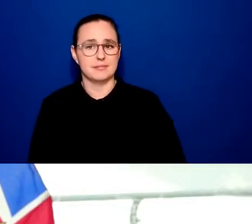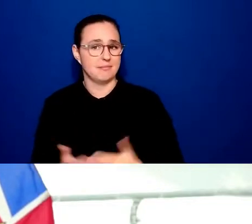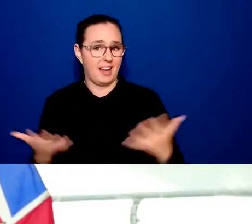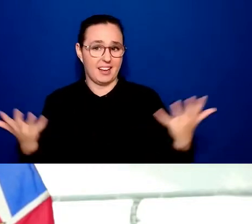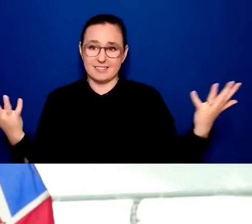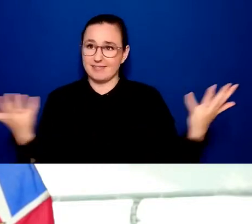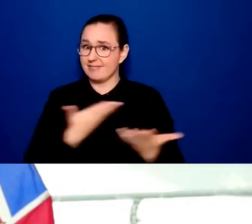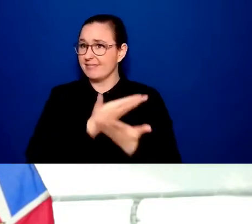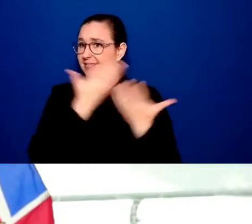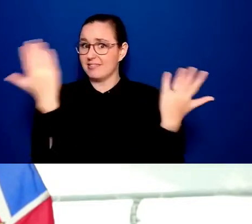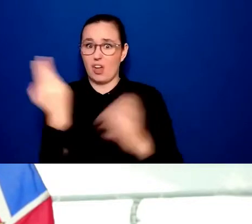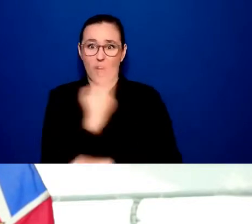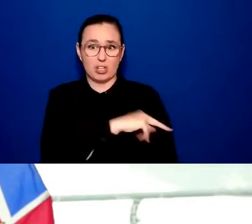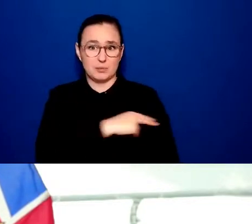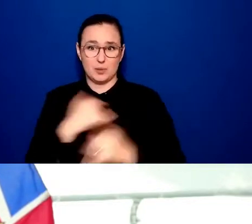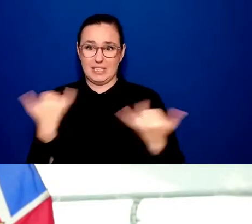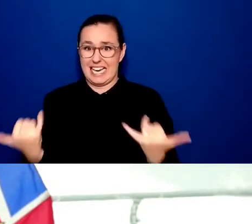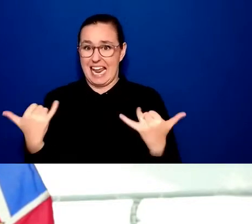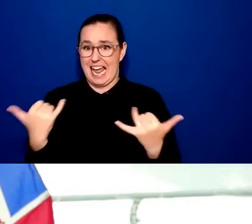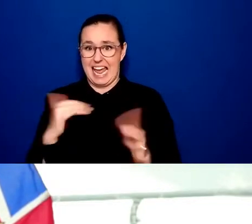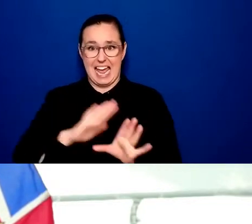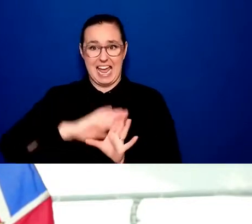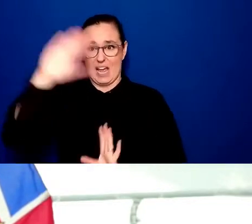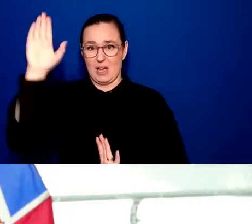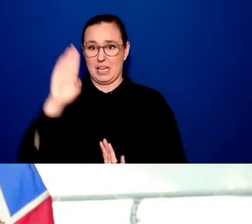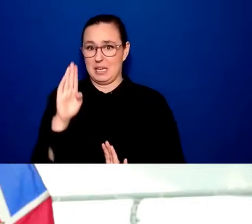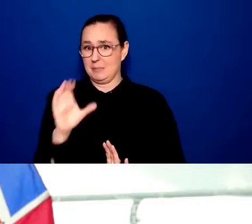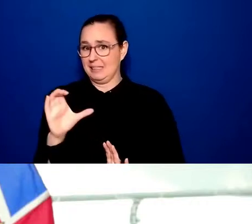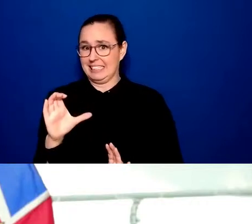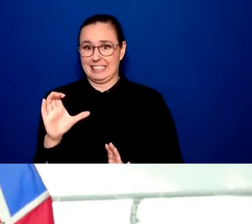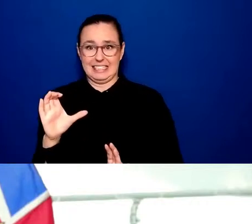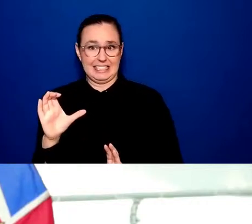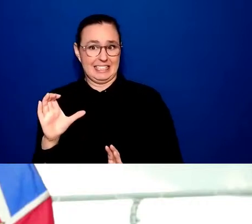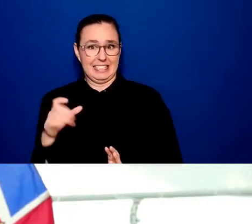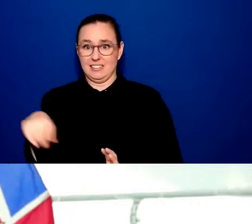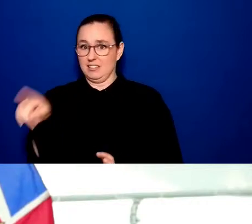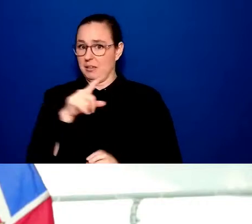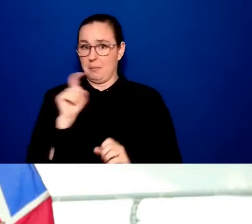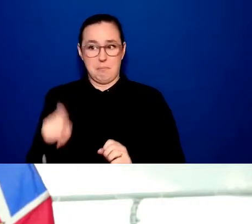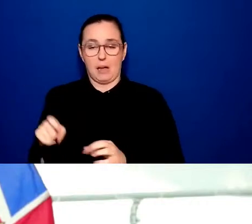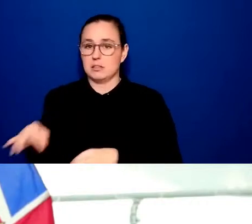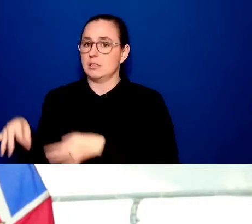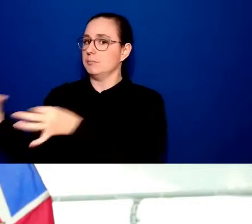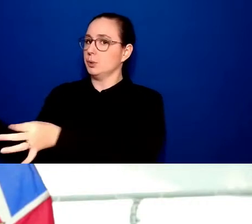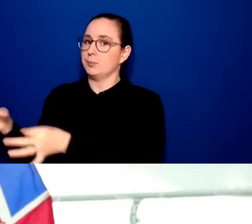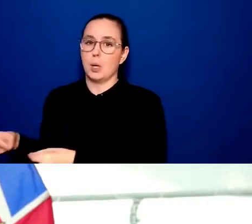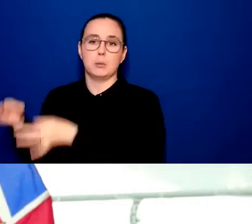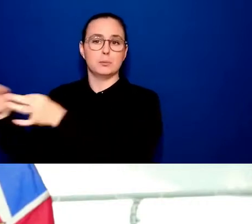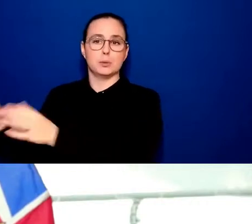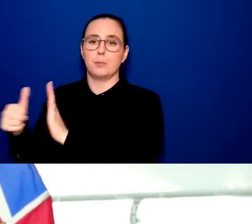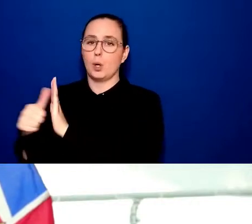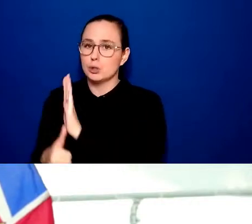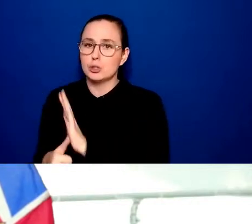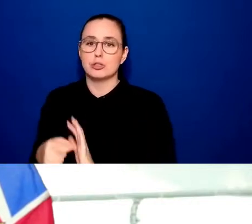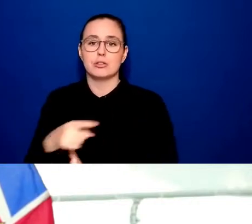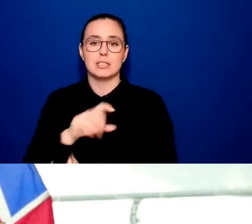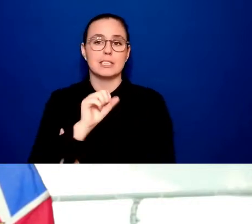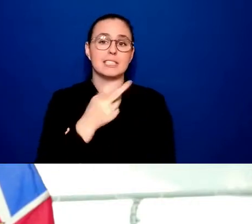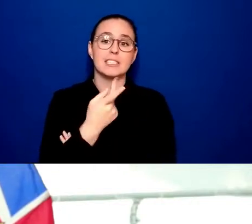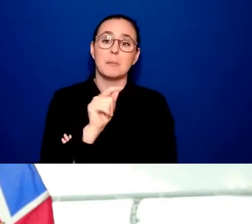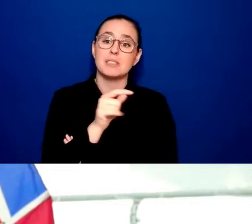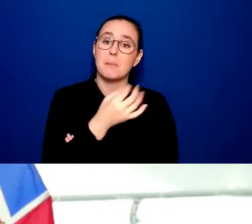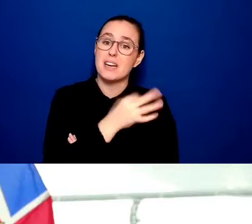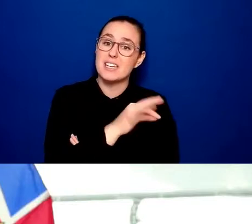across British Columbia and different communities have had to postpone surgeries. In the week from September 19th to September